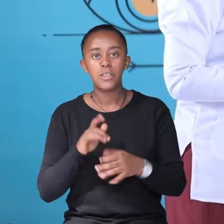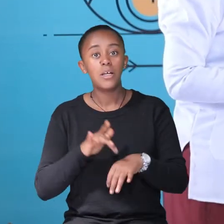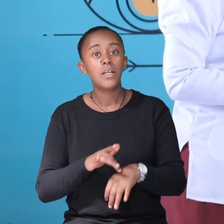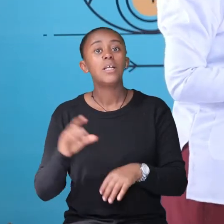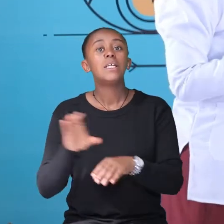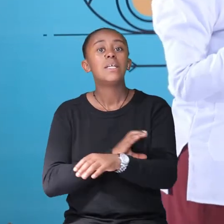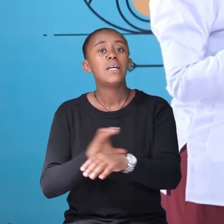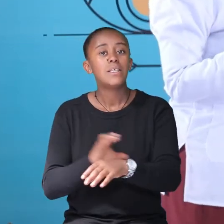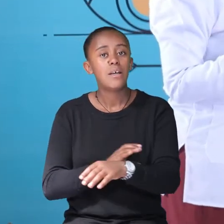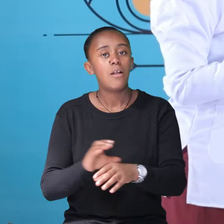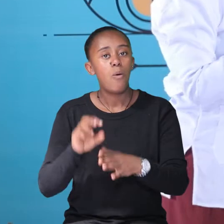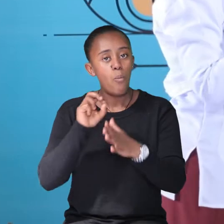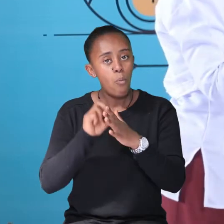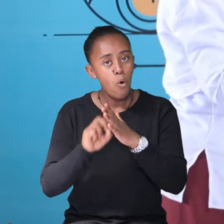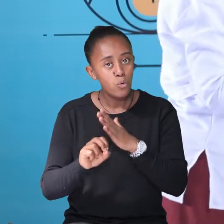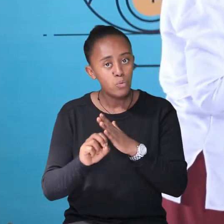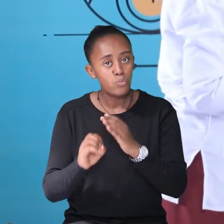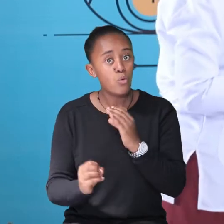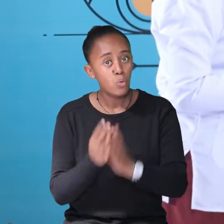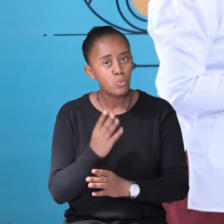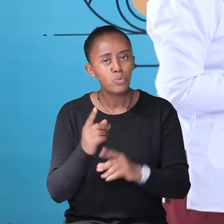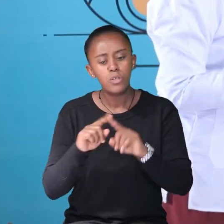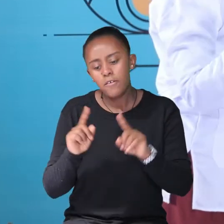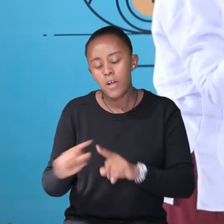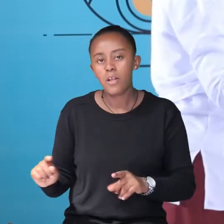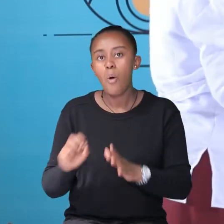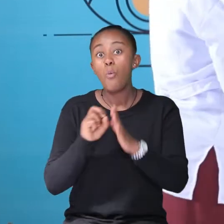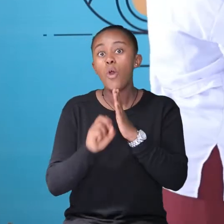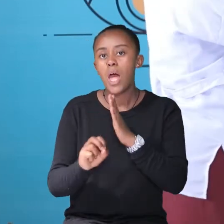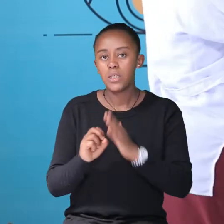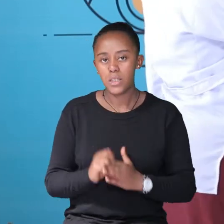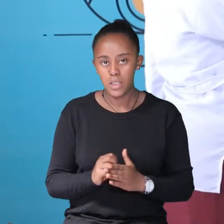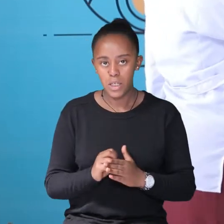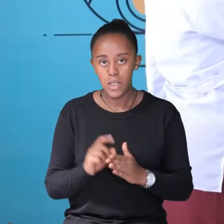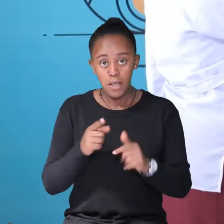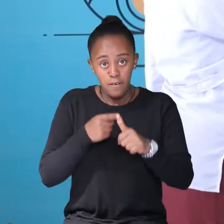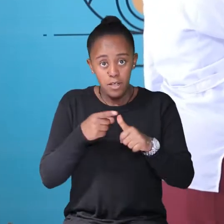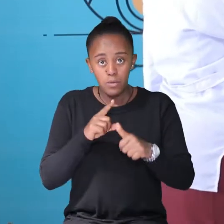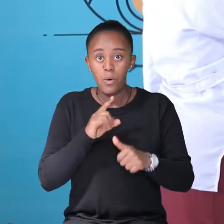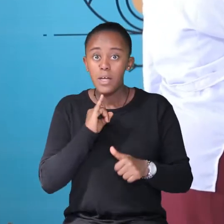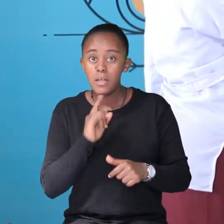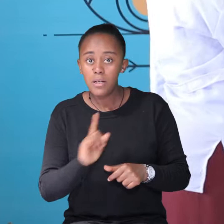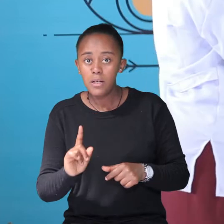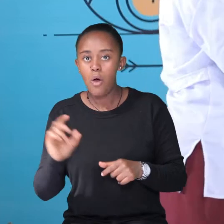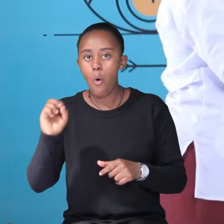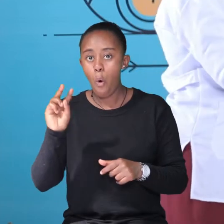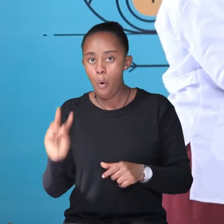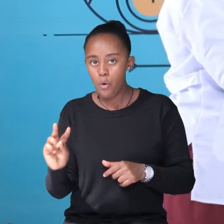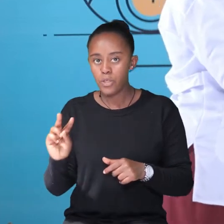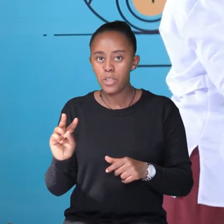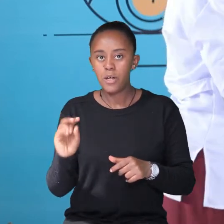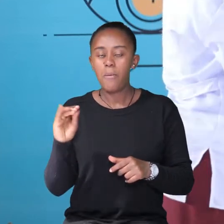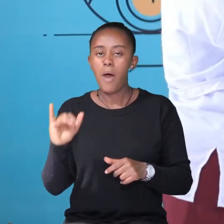the cell will produce different products. The first one is oxygen will be produced as